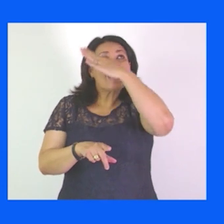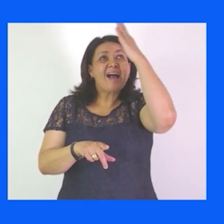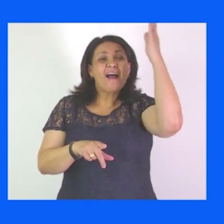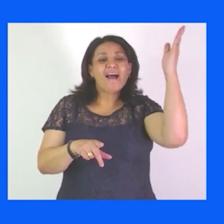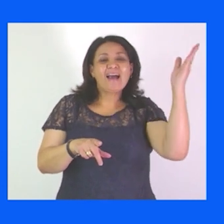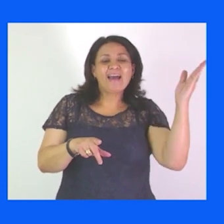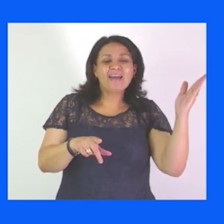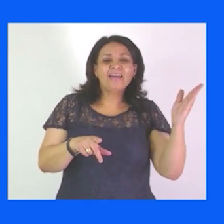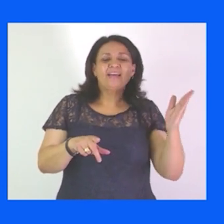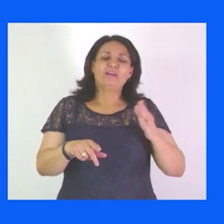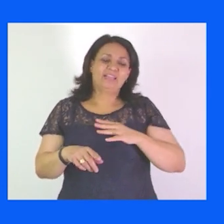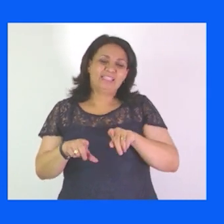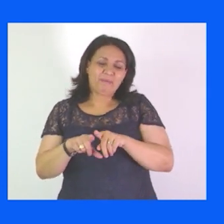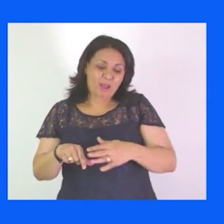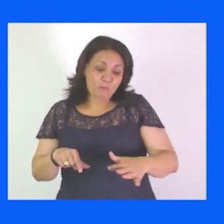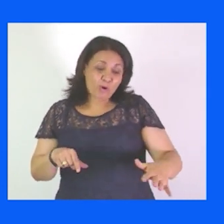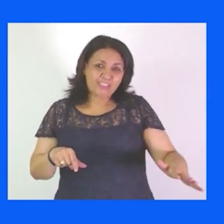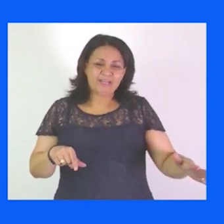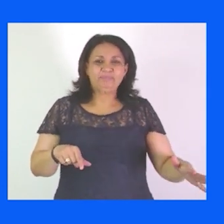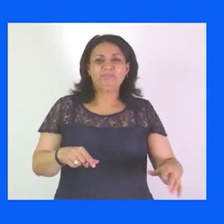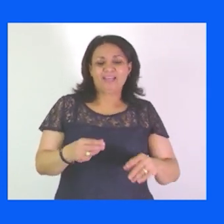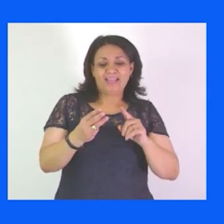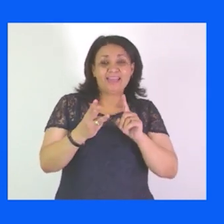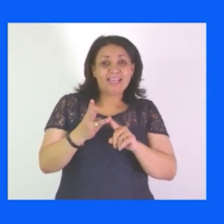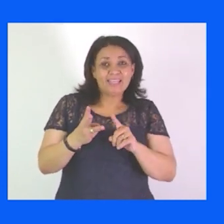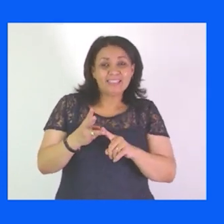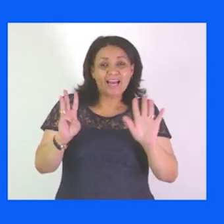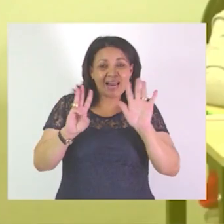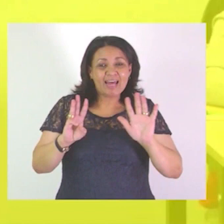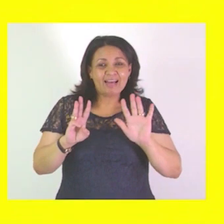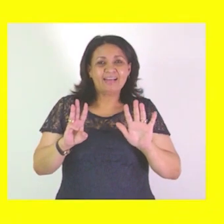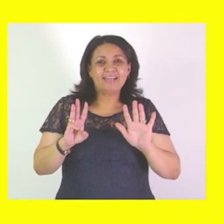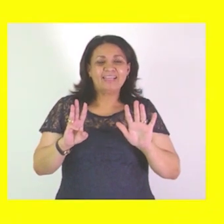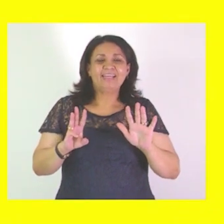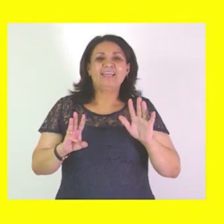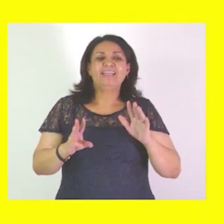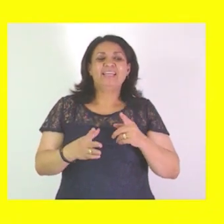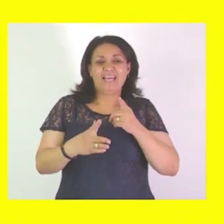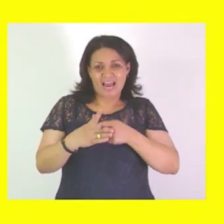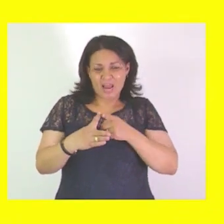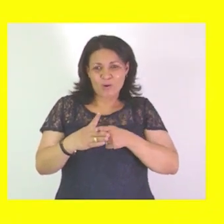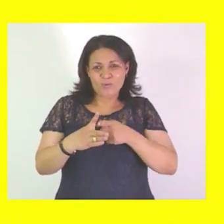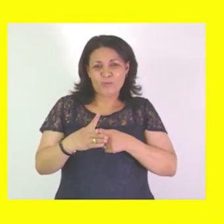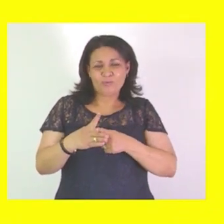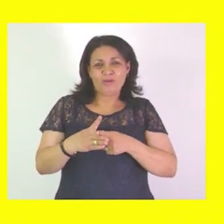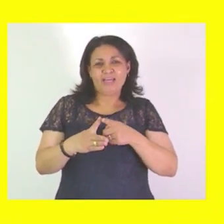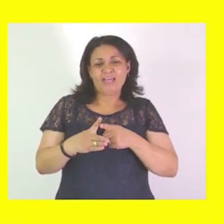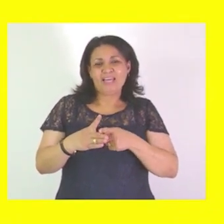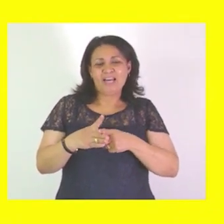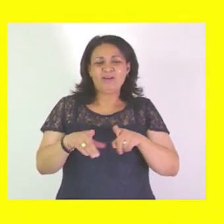blue like water. The next color we're going to use is yellow. Yellow like